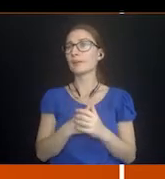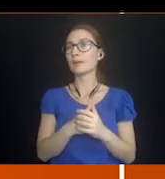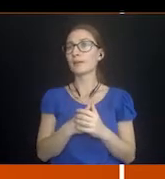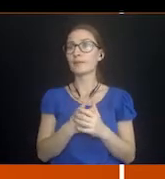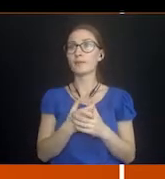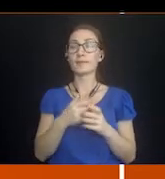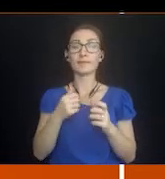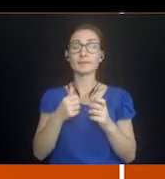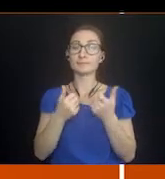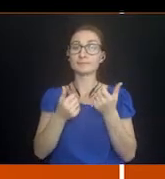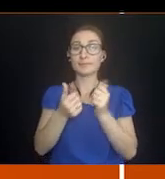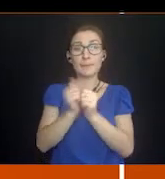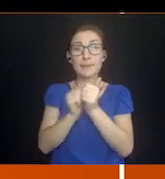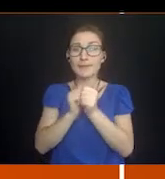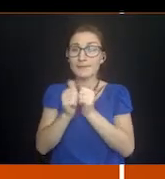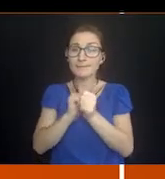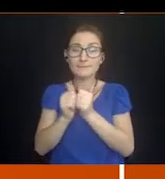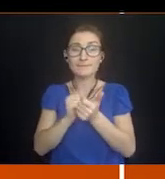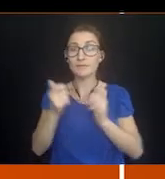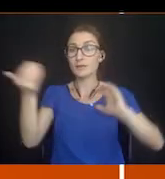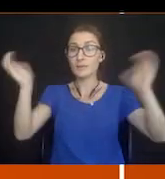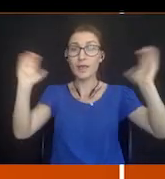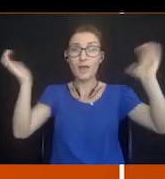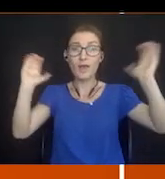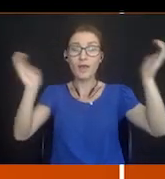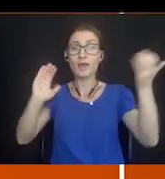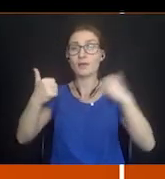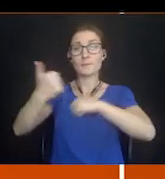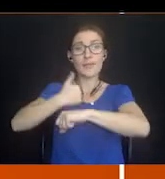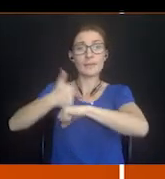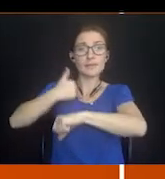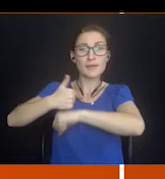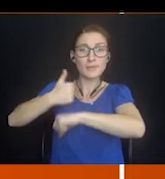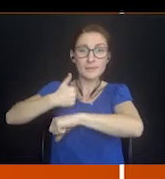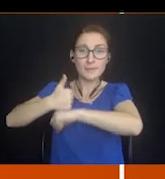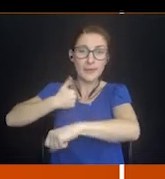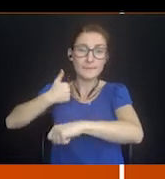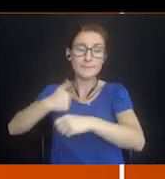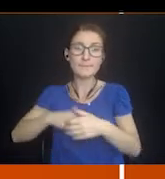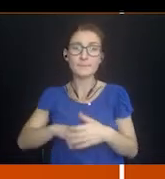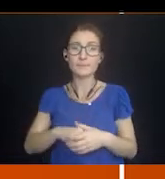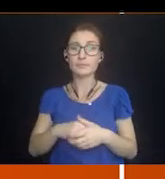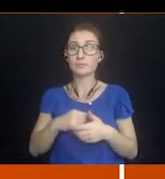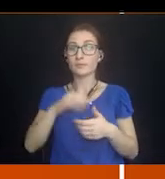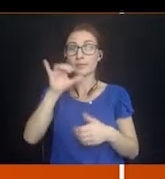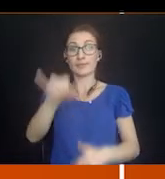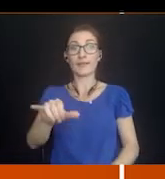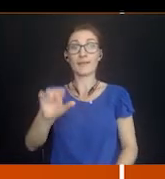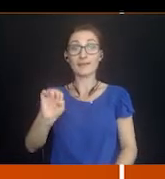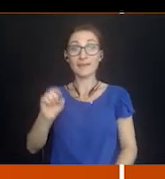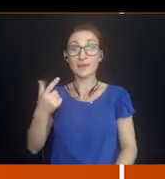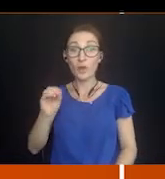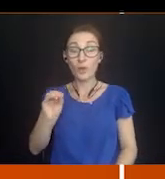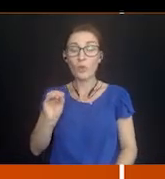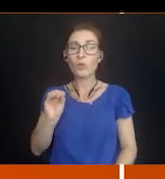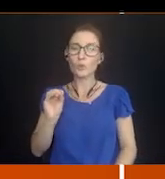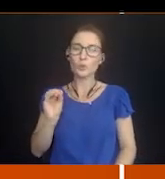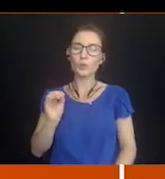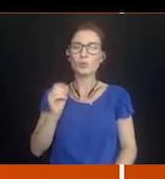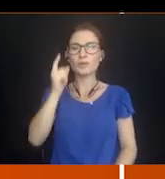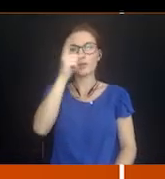It's also someone who is competitive, who compares themselves a lot, who blames themselves for